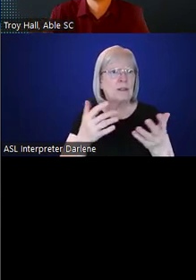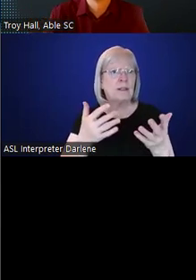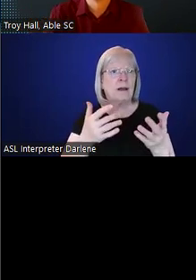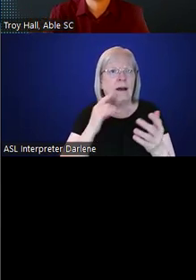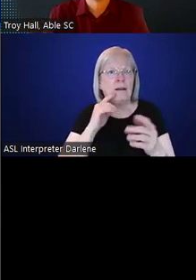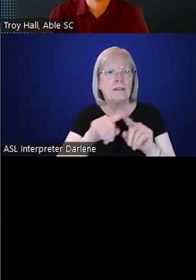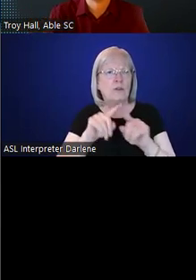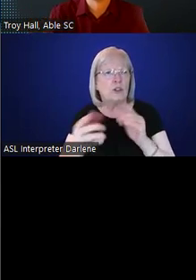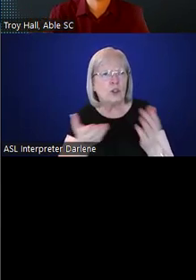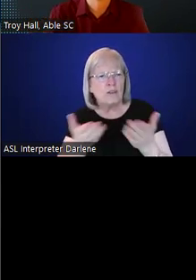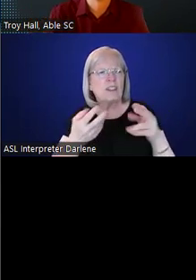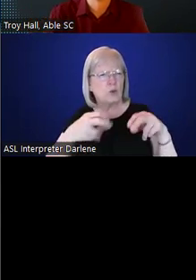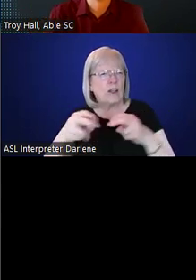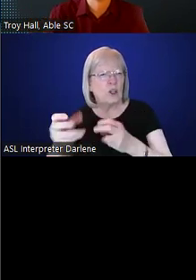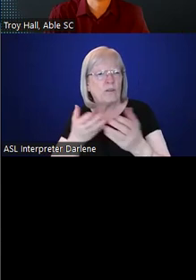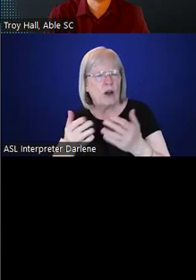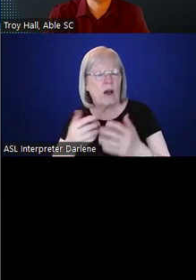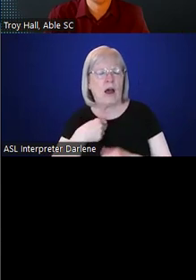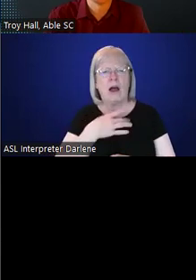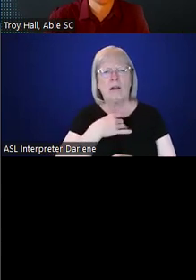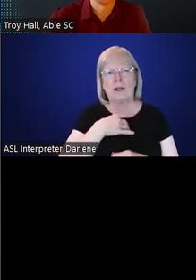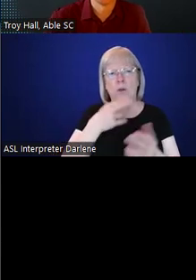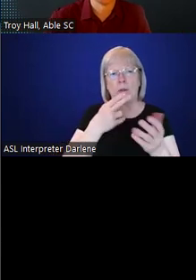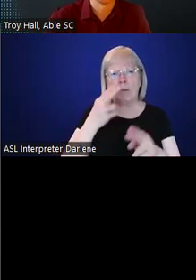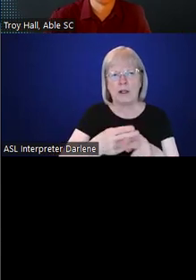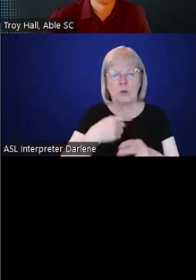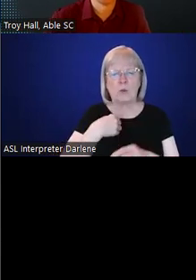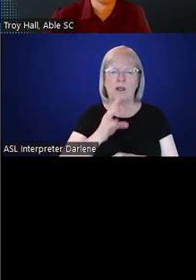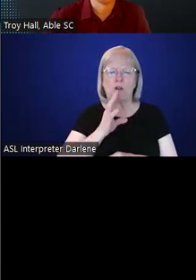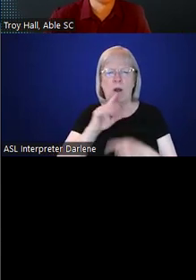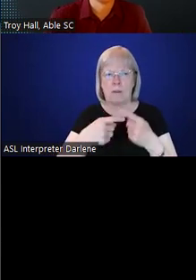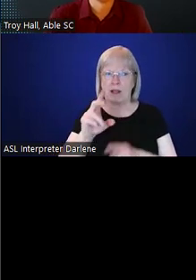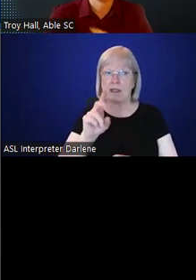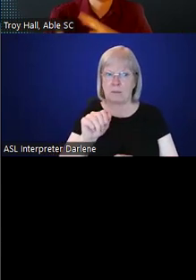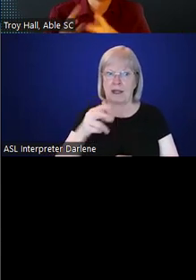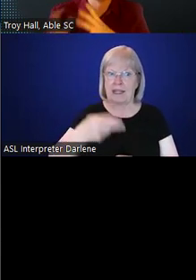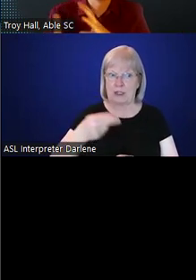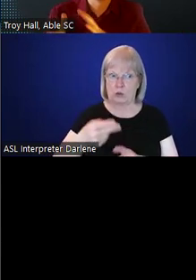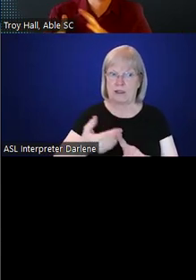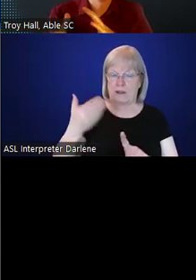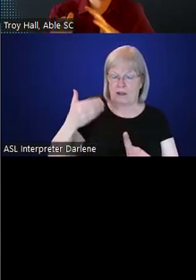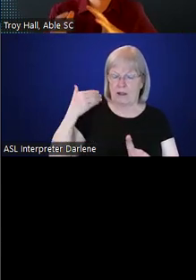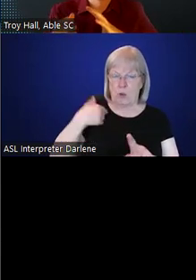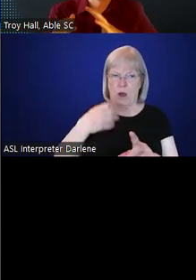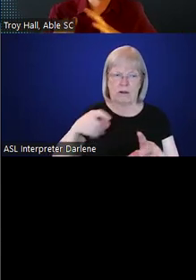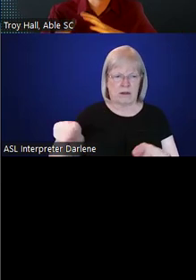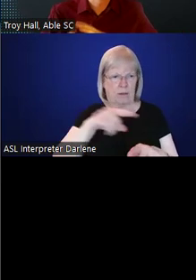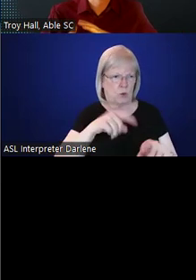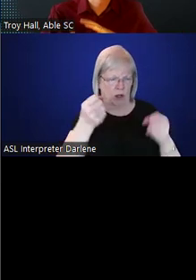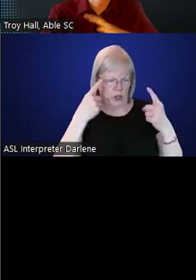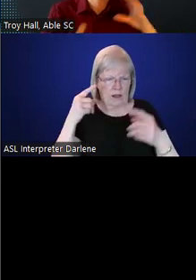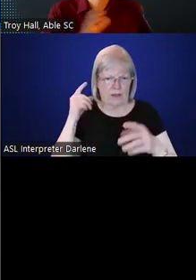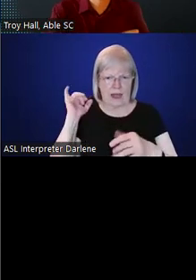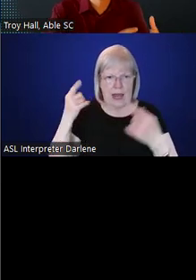services, I always like to mention that we talk about disability history with these services. We tie these points